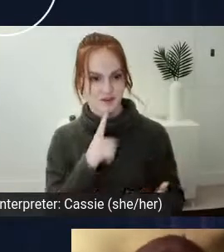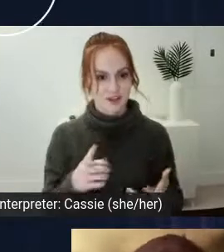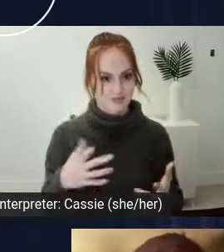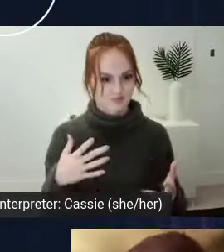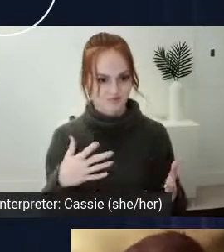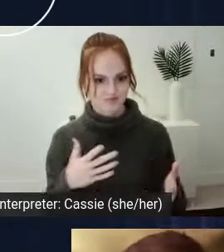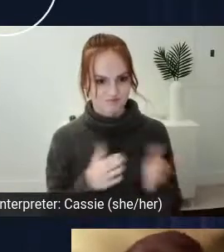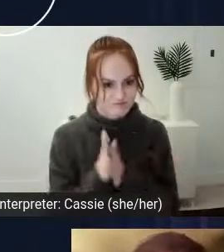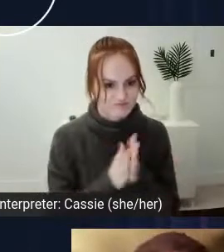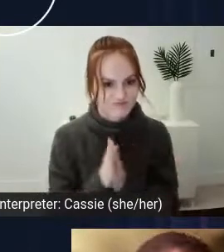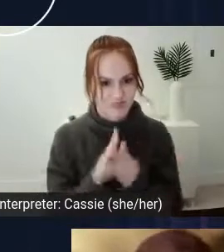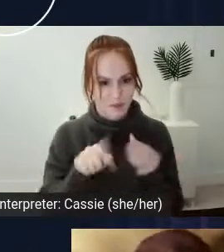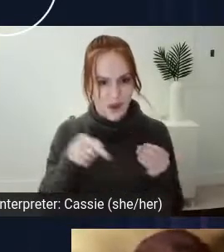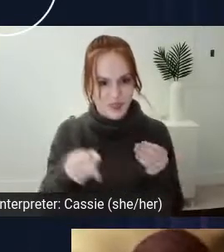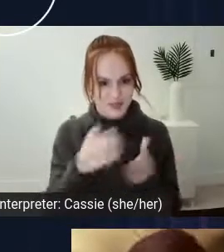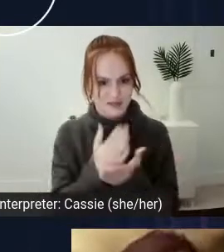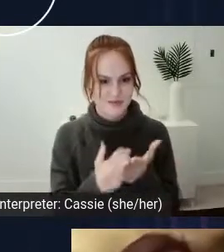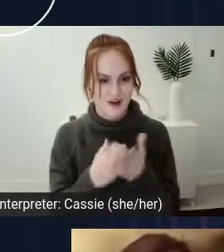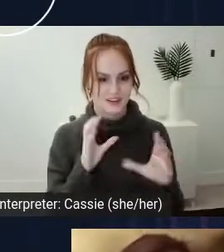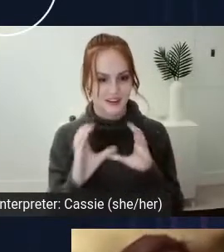portion of the conversation.